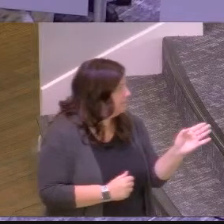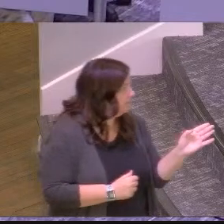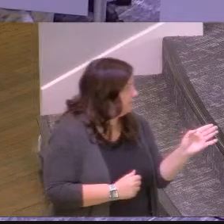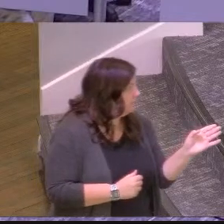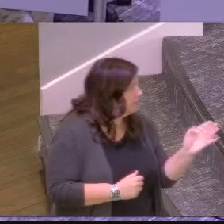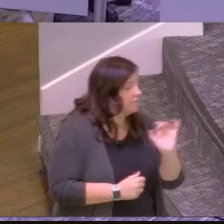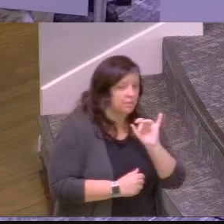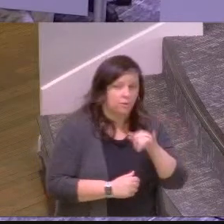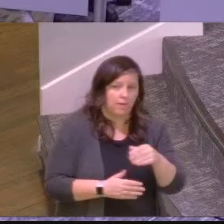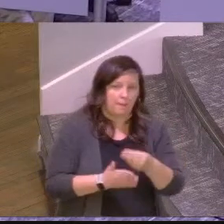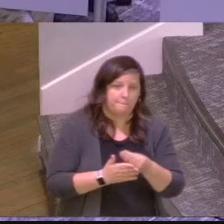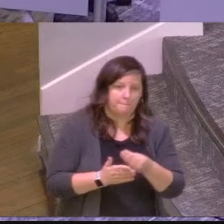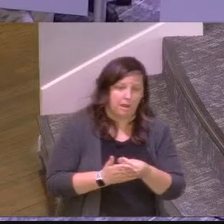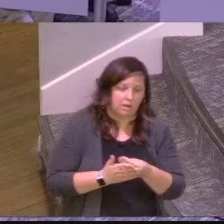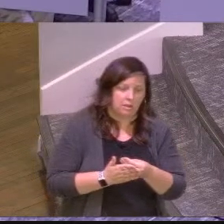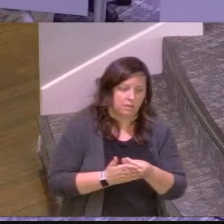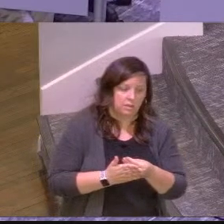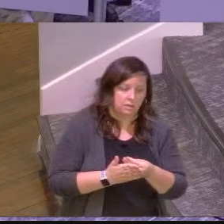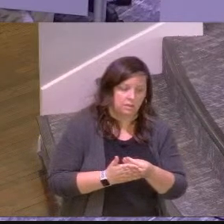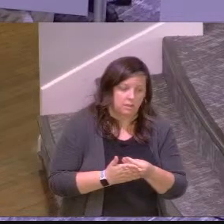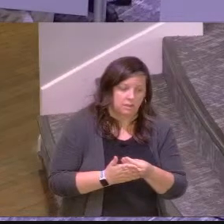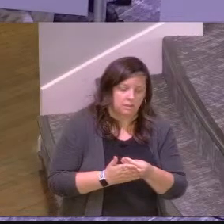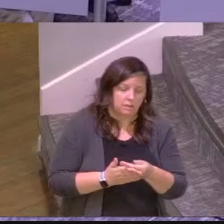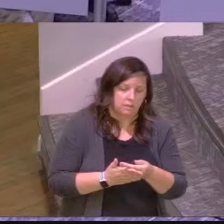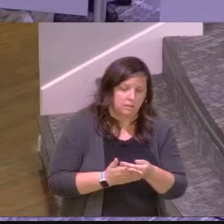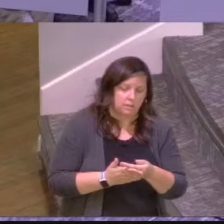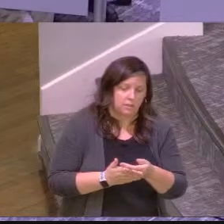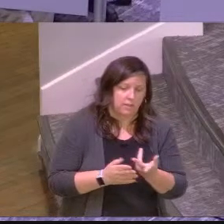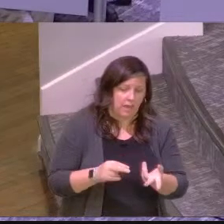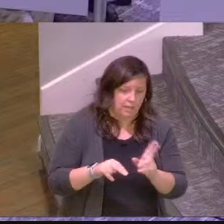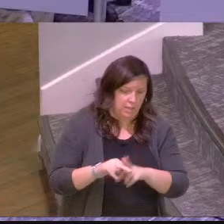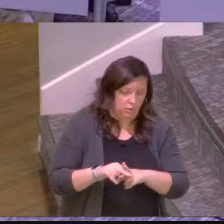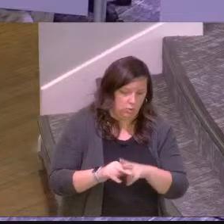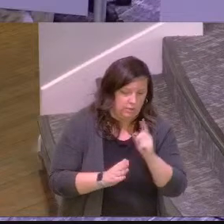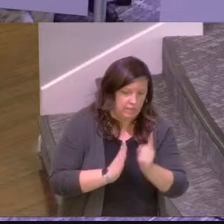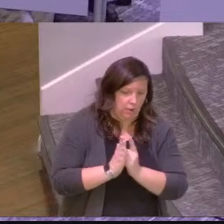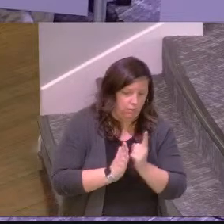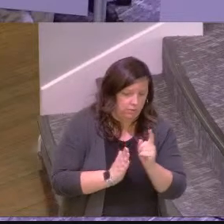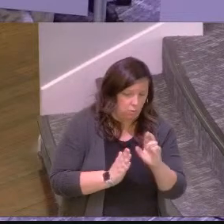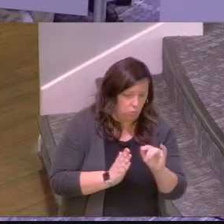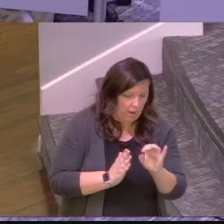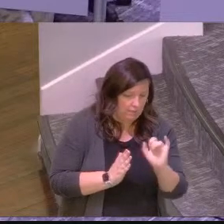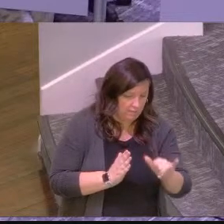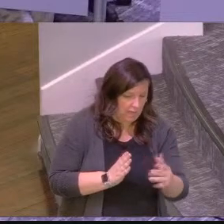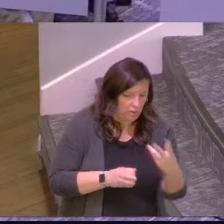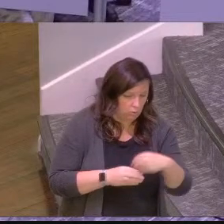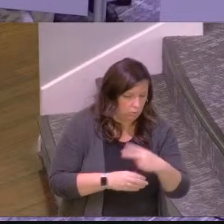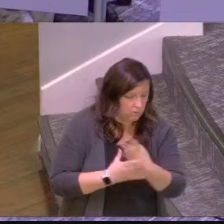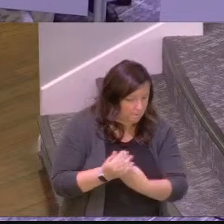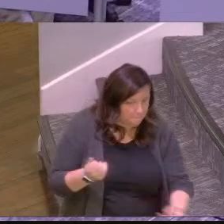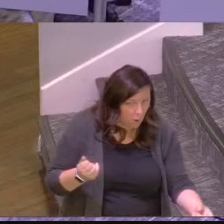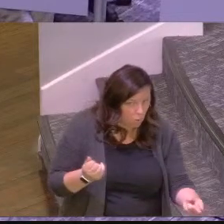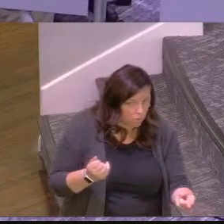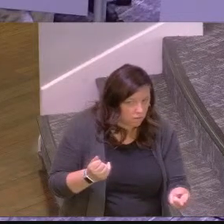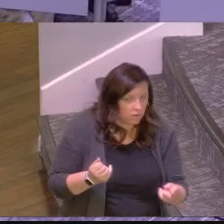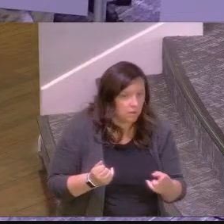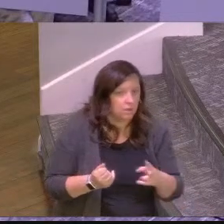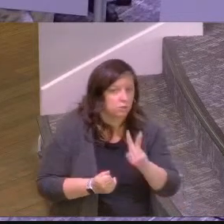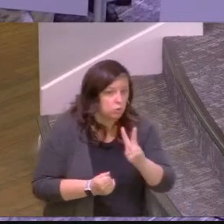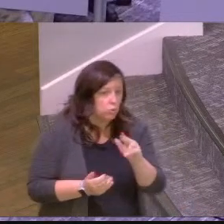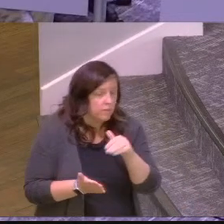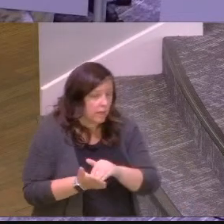$13.32 increased minimum hourly rate includes both the $2,000 and the 3%